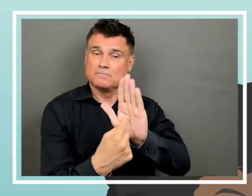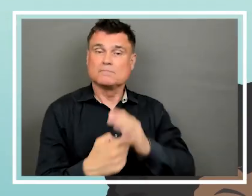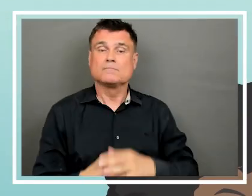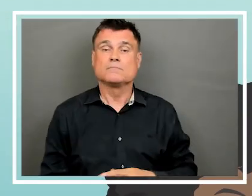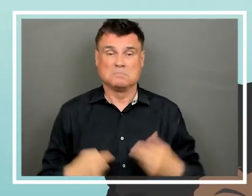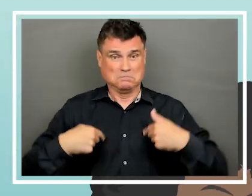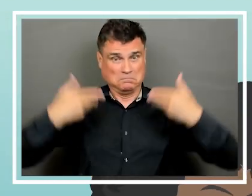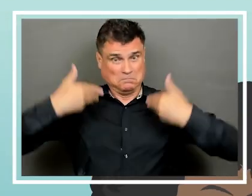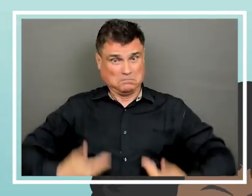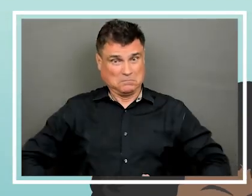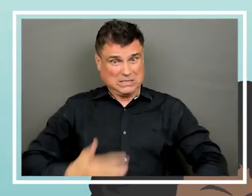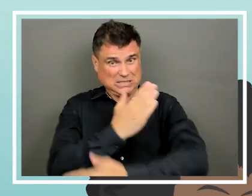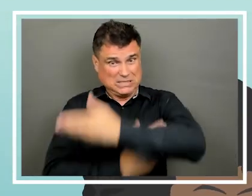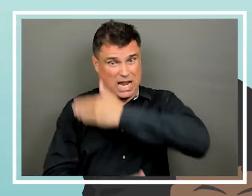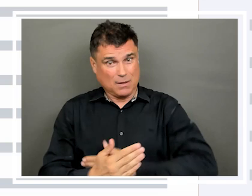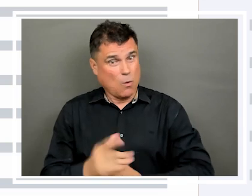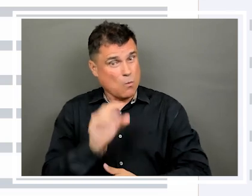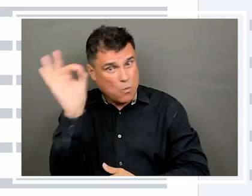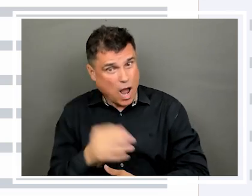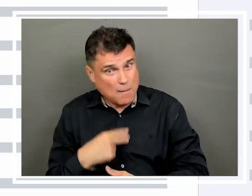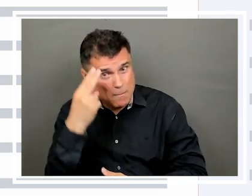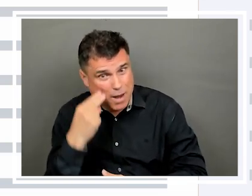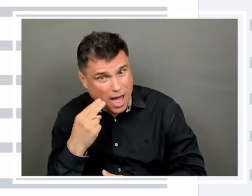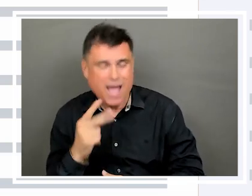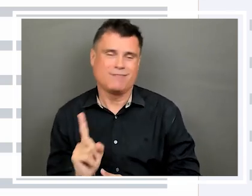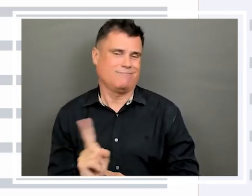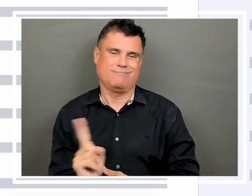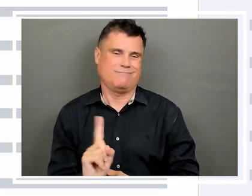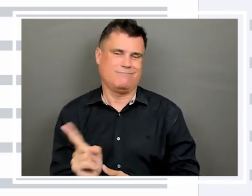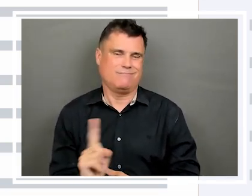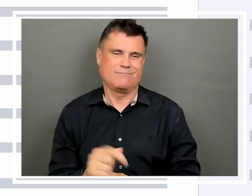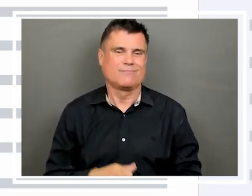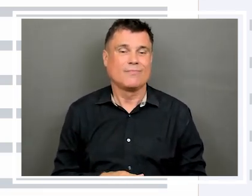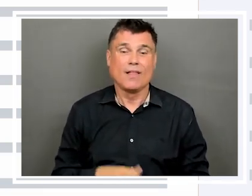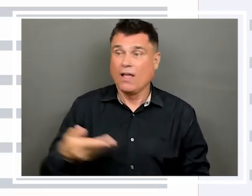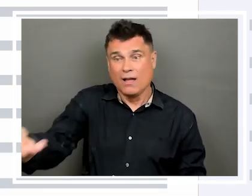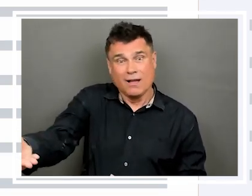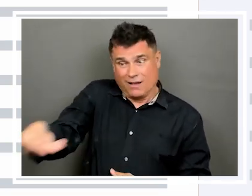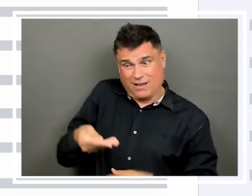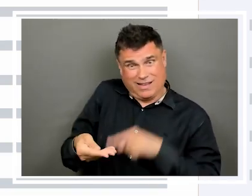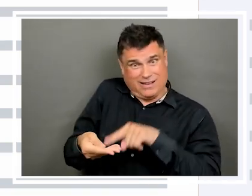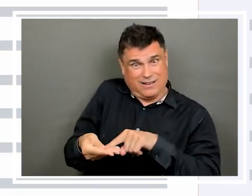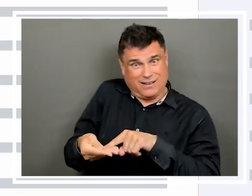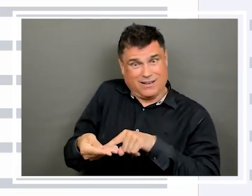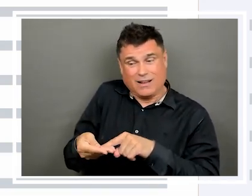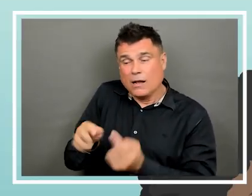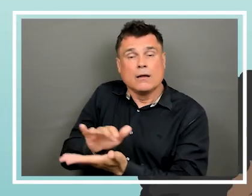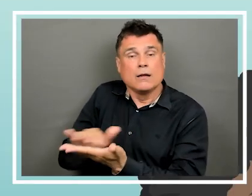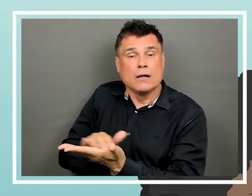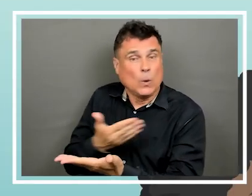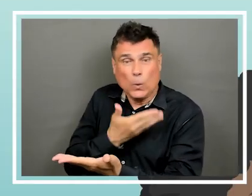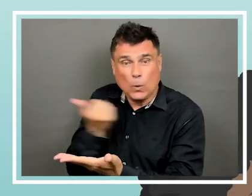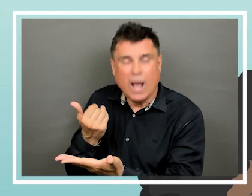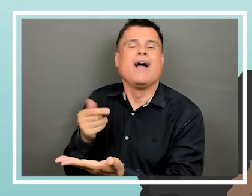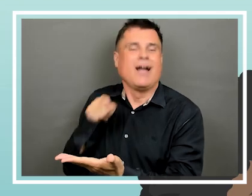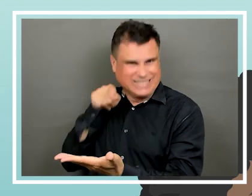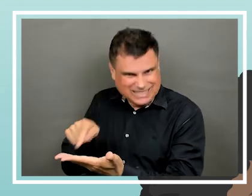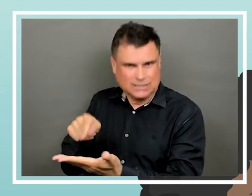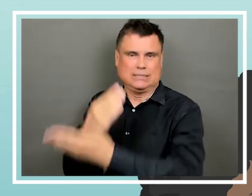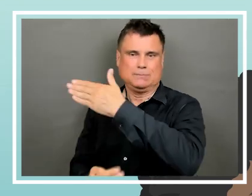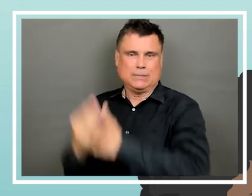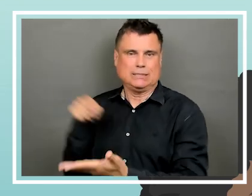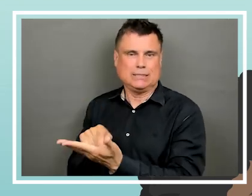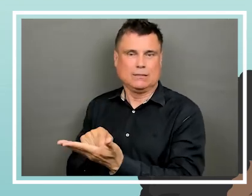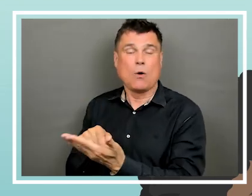don't have a disability because I'm blind. I experience disability when materials aren't created in Braille, or when I am